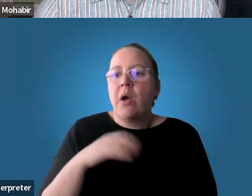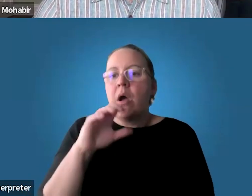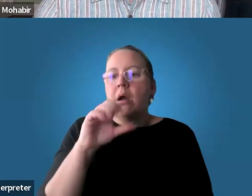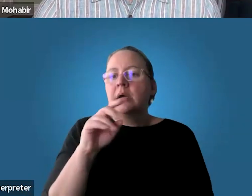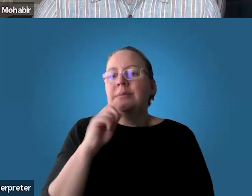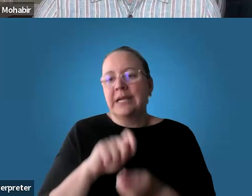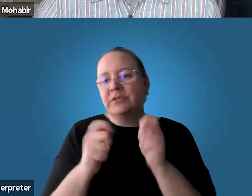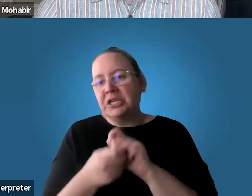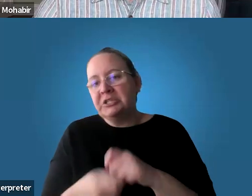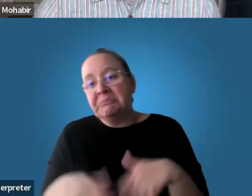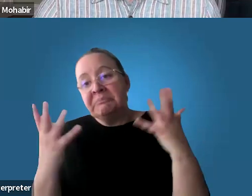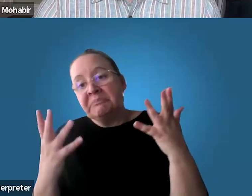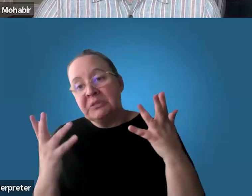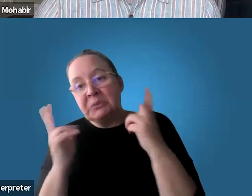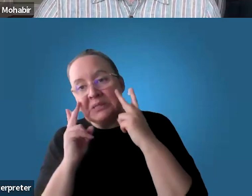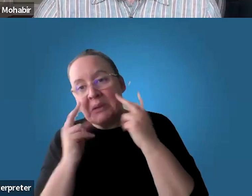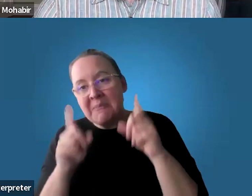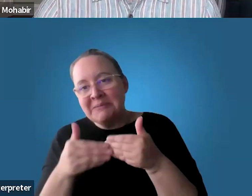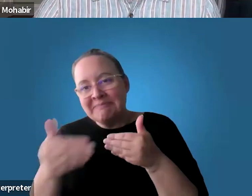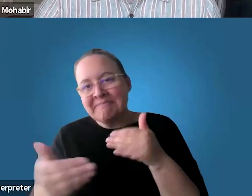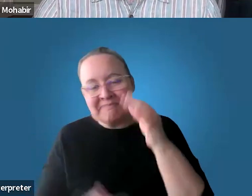changed personally. So more to come on that, but yeah.